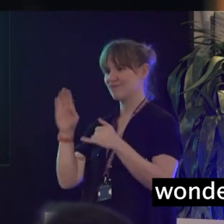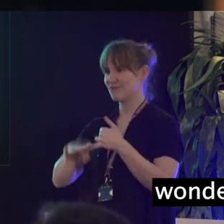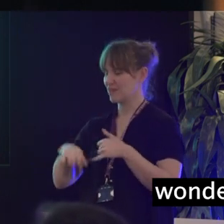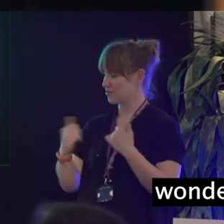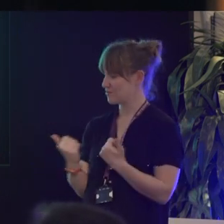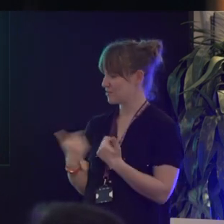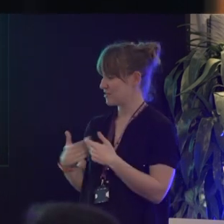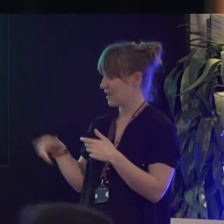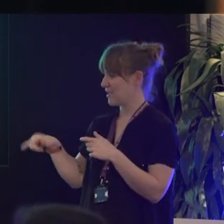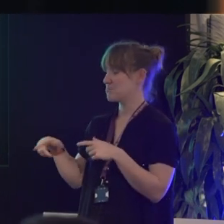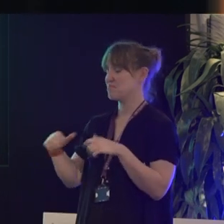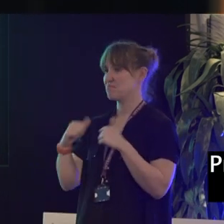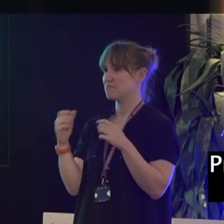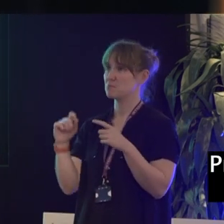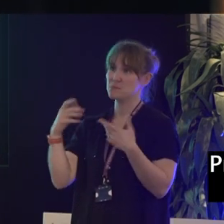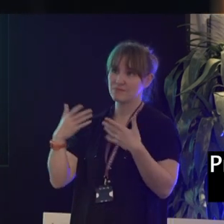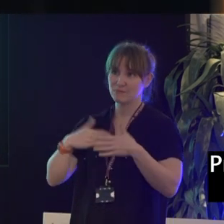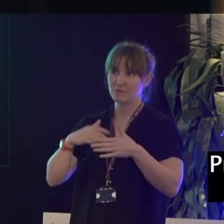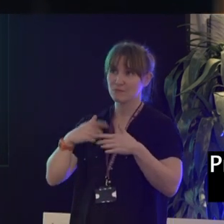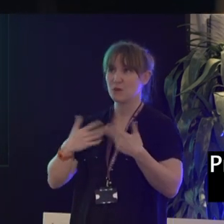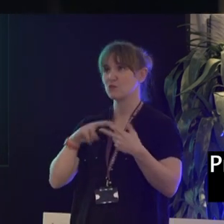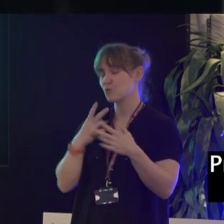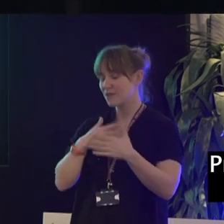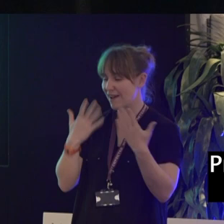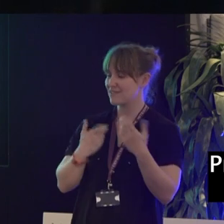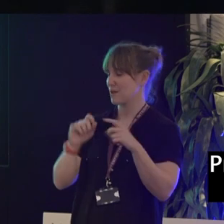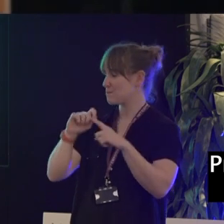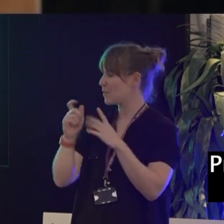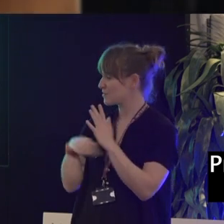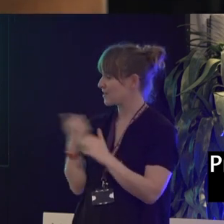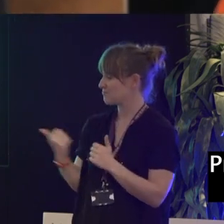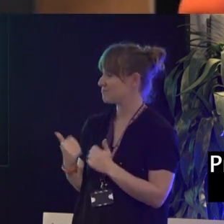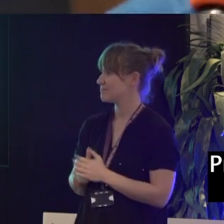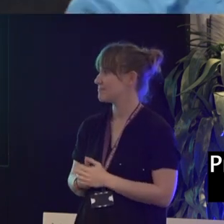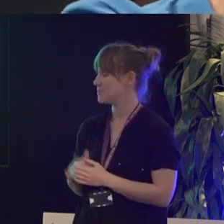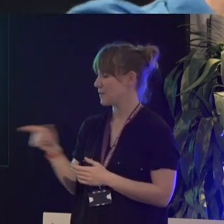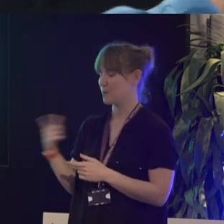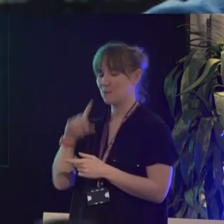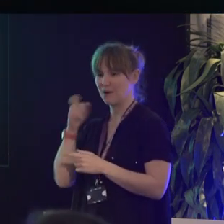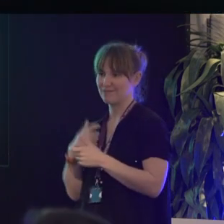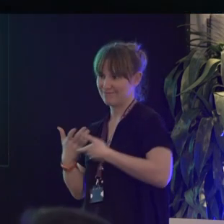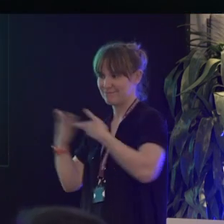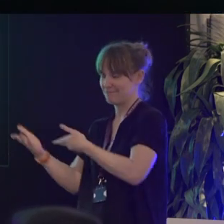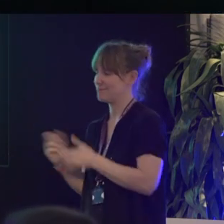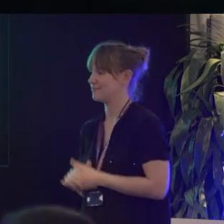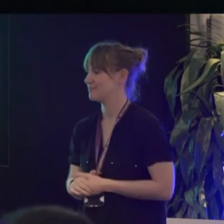an amazing project. Prince will introduce his panel, so I'll hand over to him.